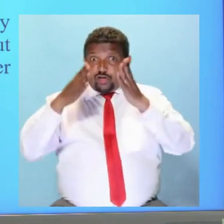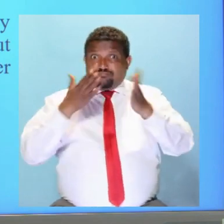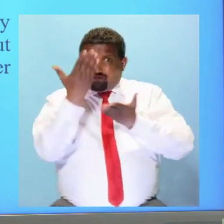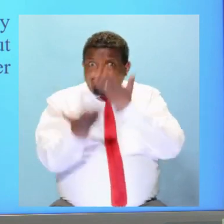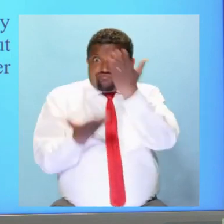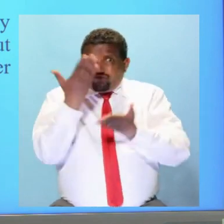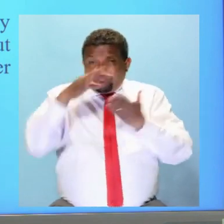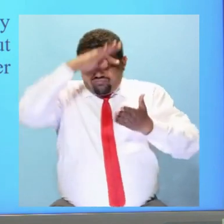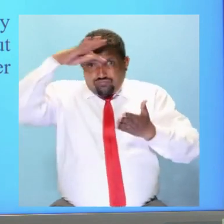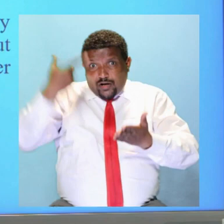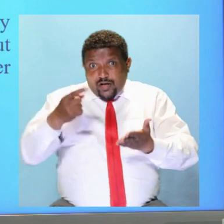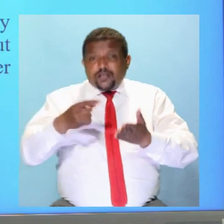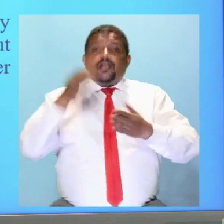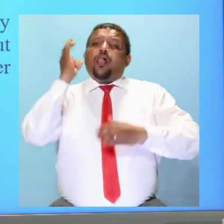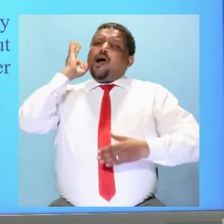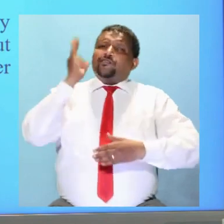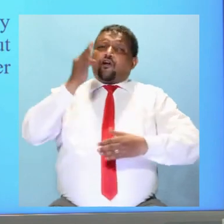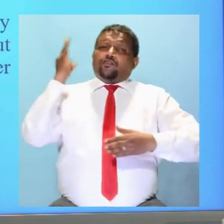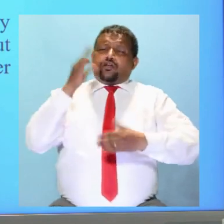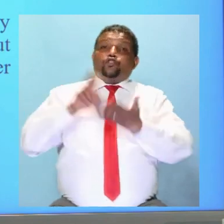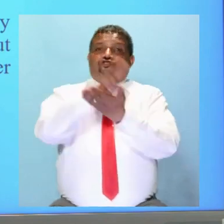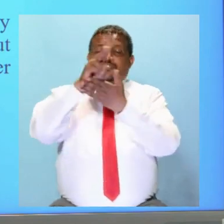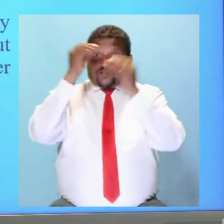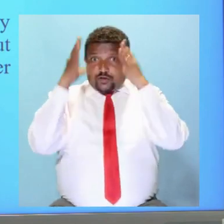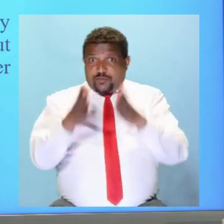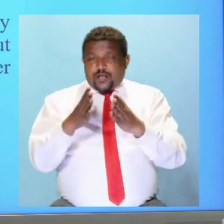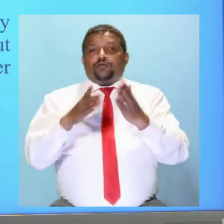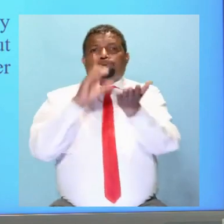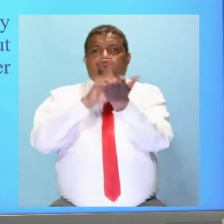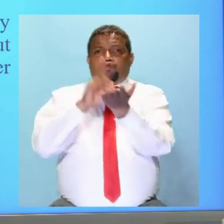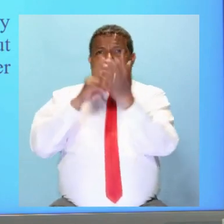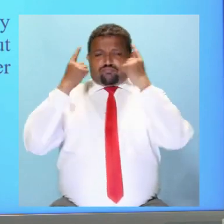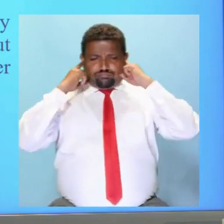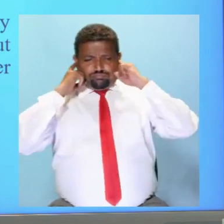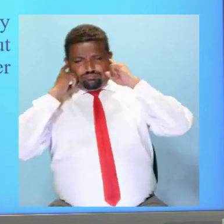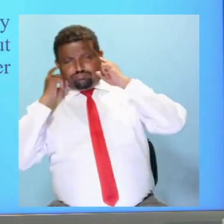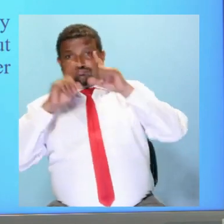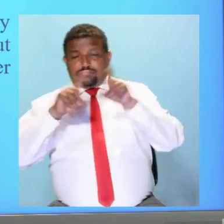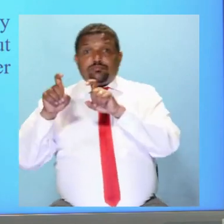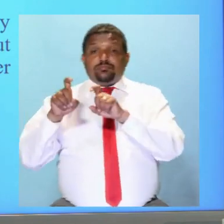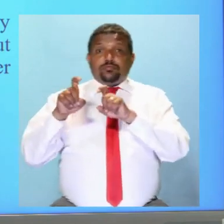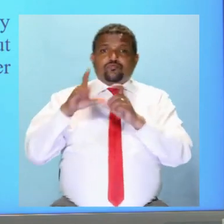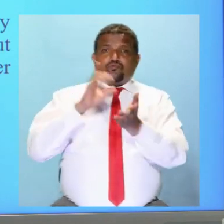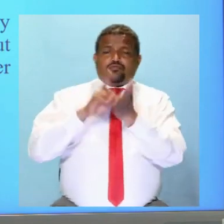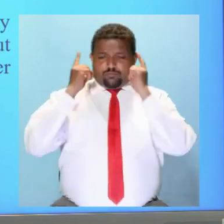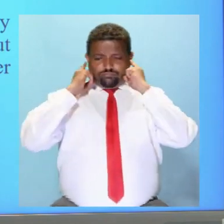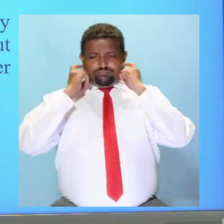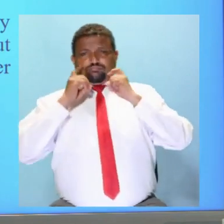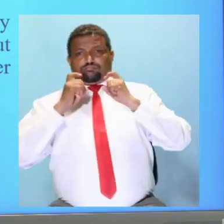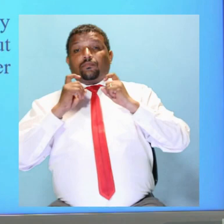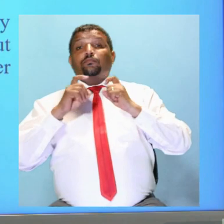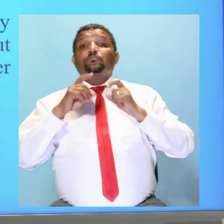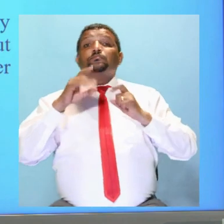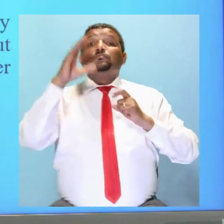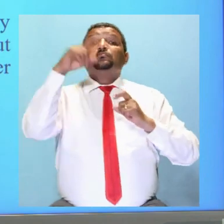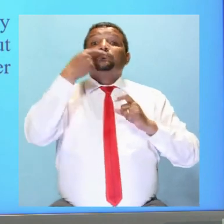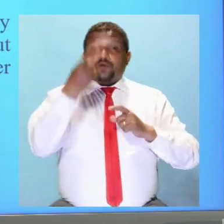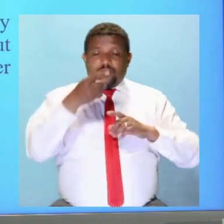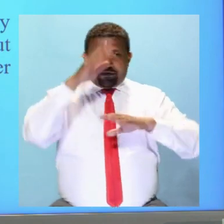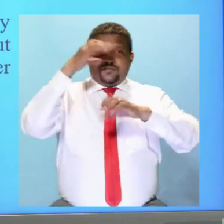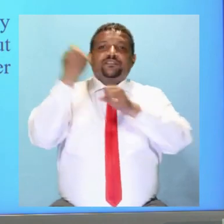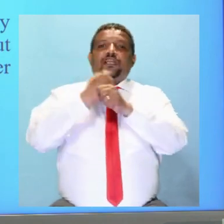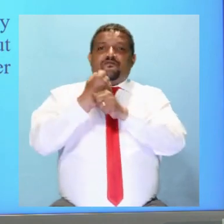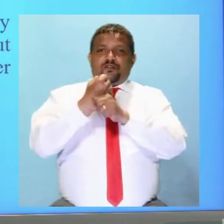teachers, lecturers, and the medical diagnosis that is provided by medical doctors is considered as